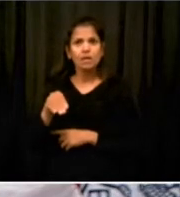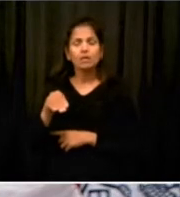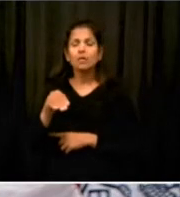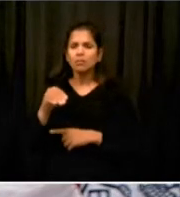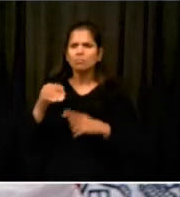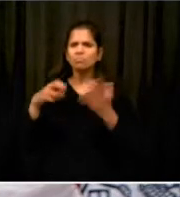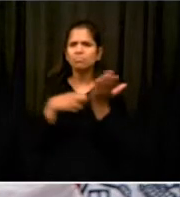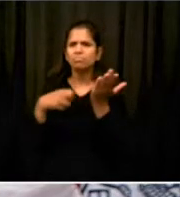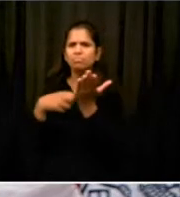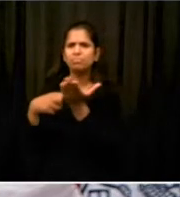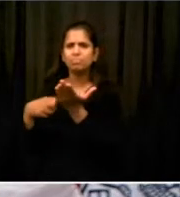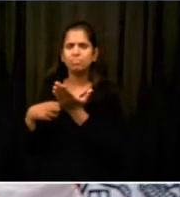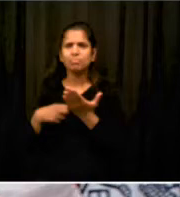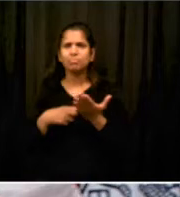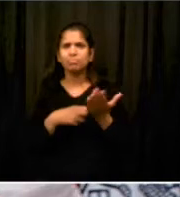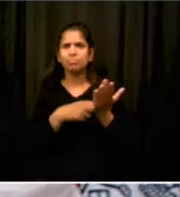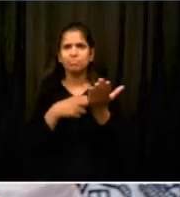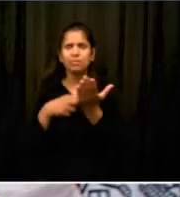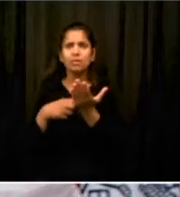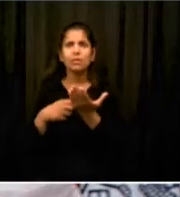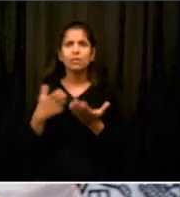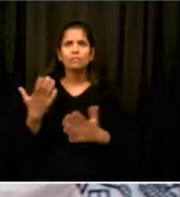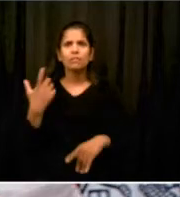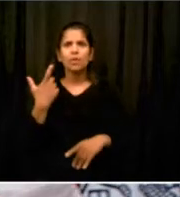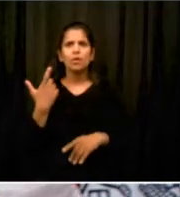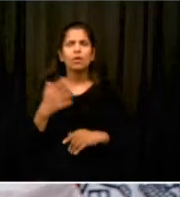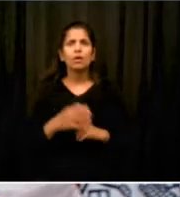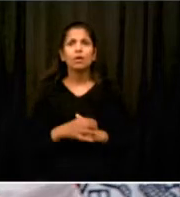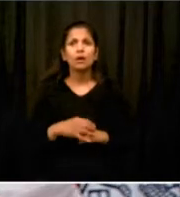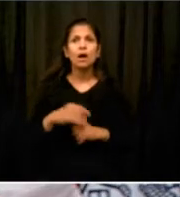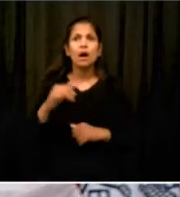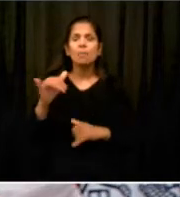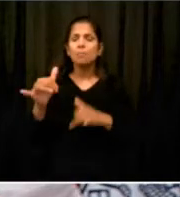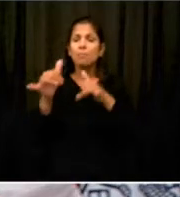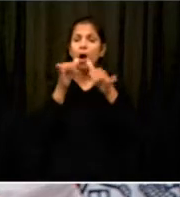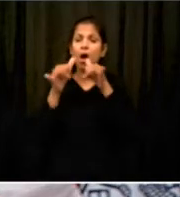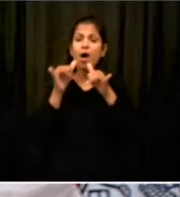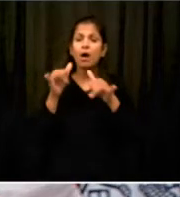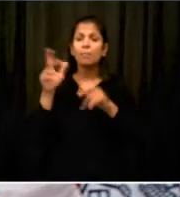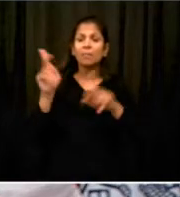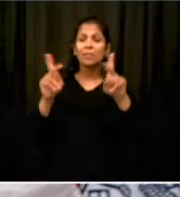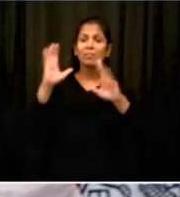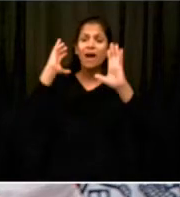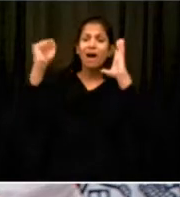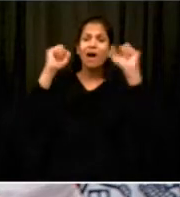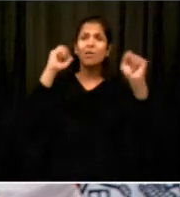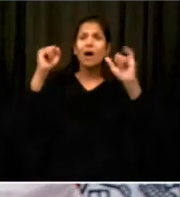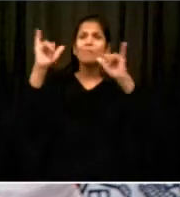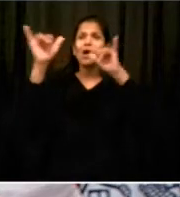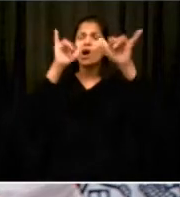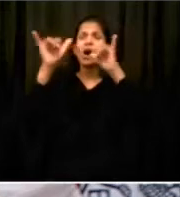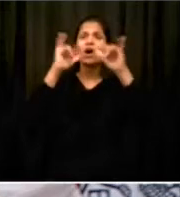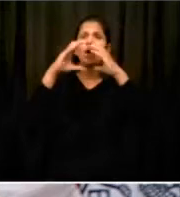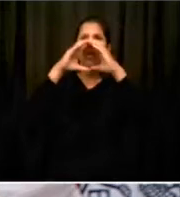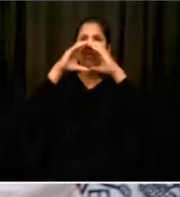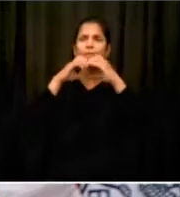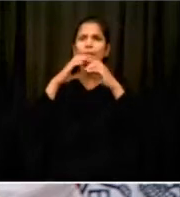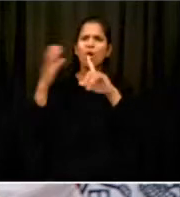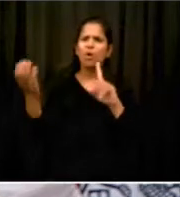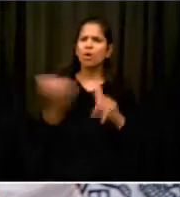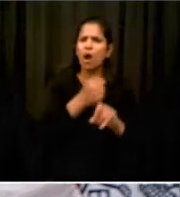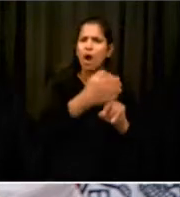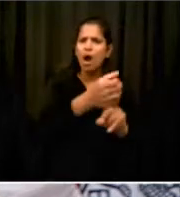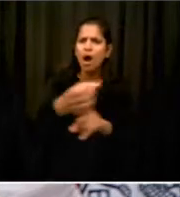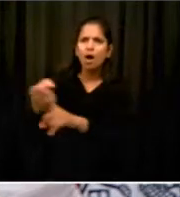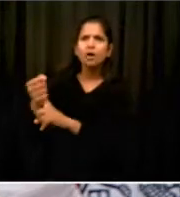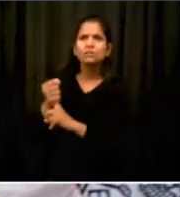make sure summonses aren't so disproportionately being applied to New Yorkers of color? Thanks. Thank you, Sean. This is